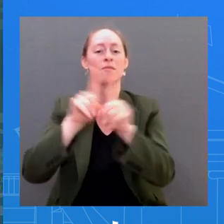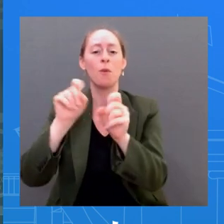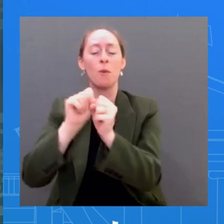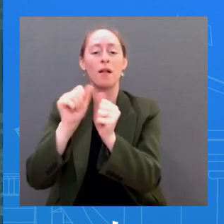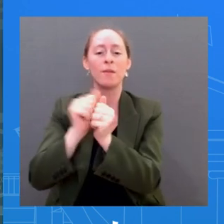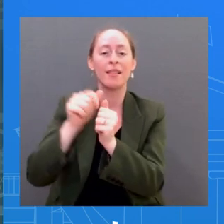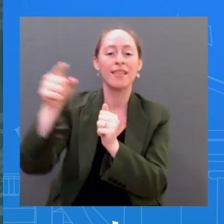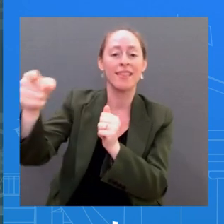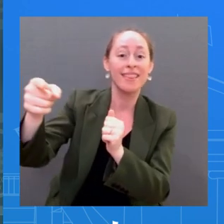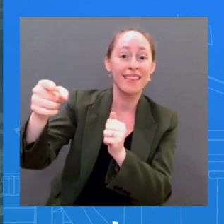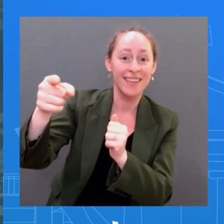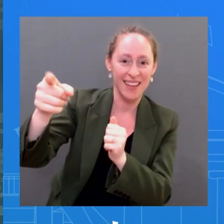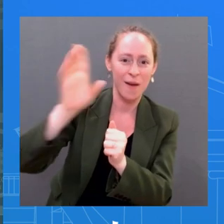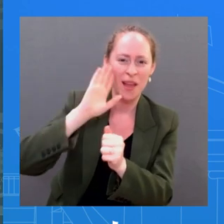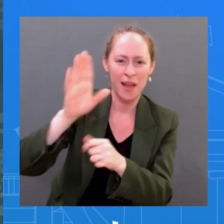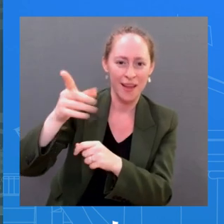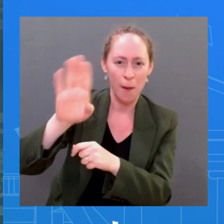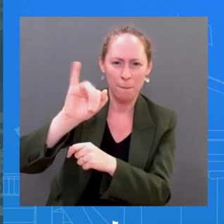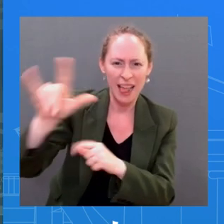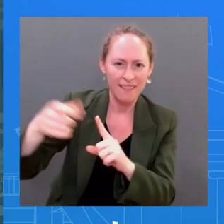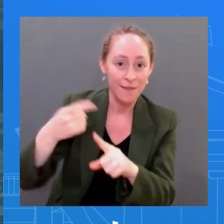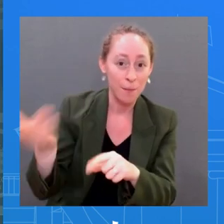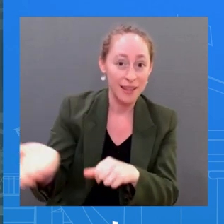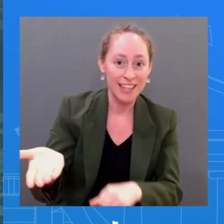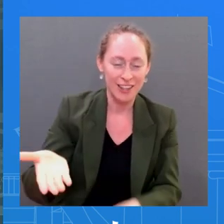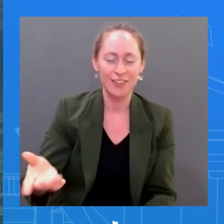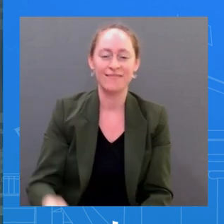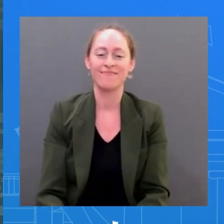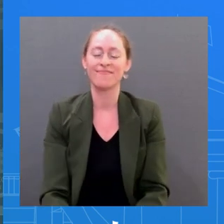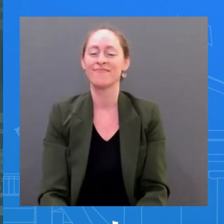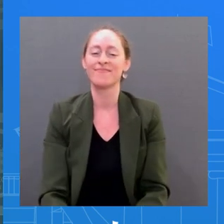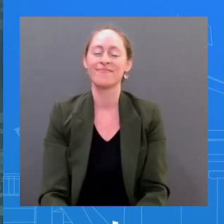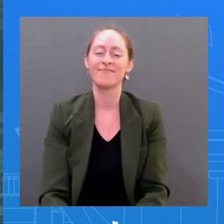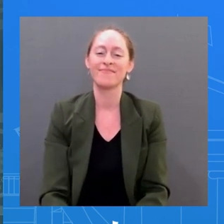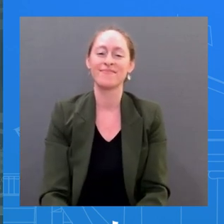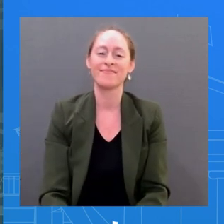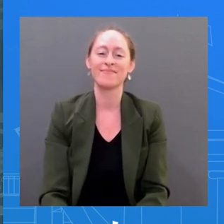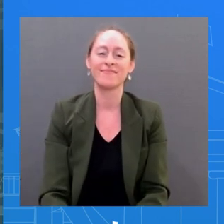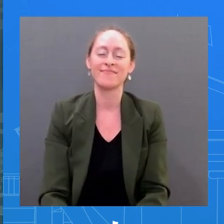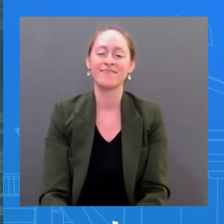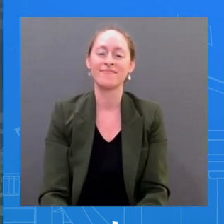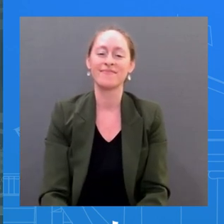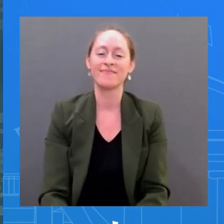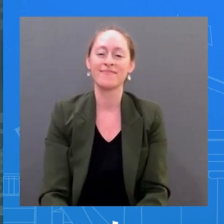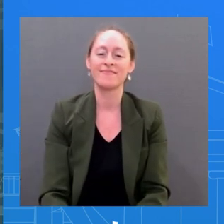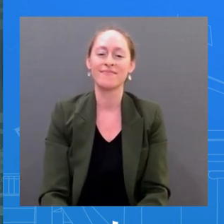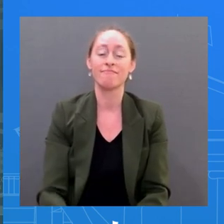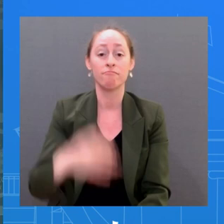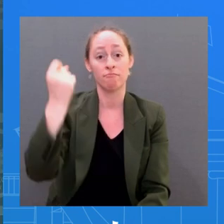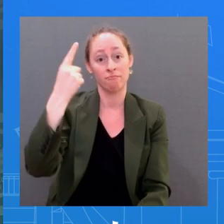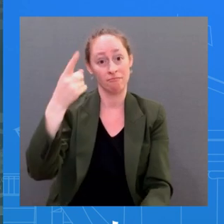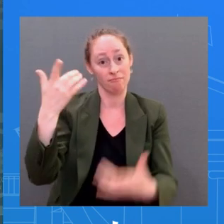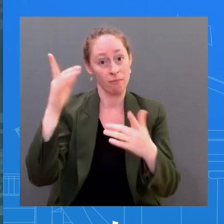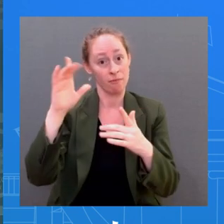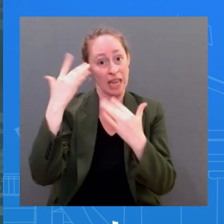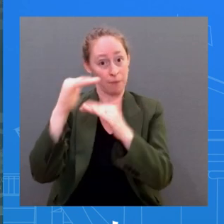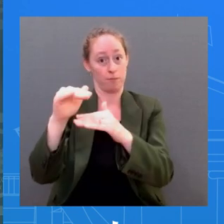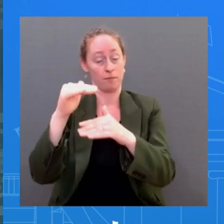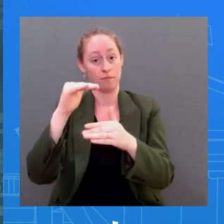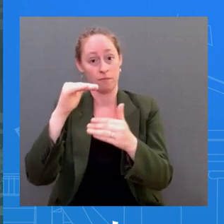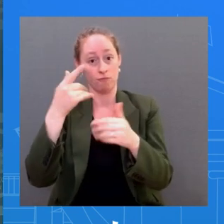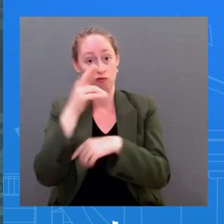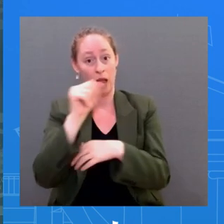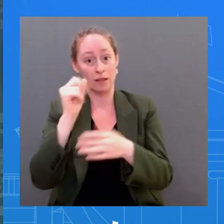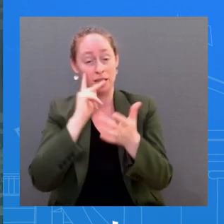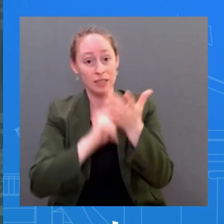of you, to all of us, as Kiku, has served not just as a press assistant, but as the strong engine and